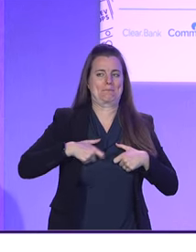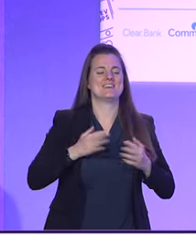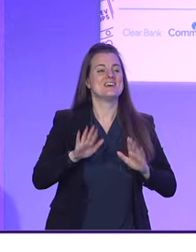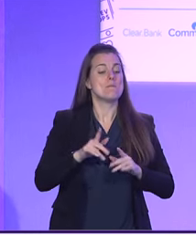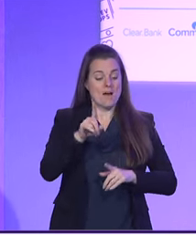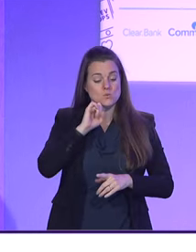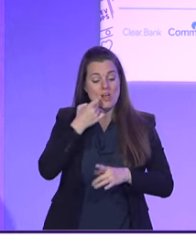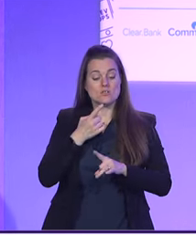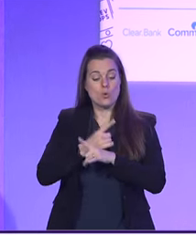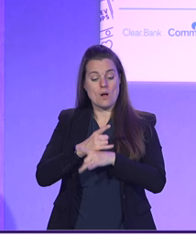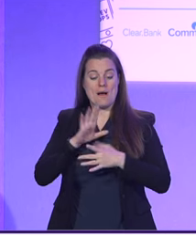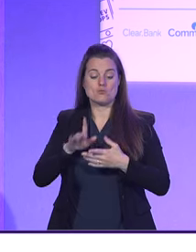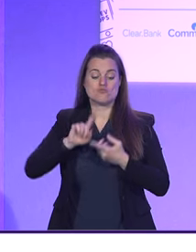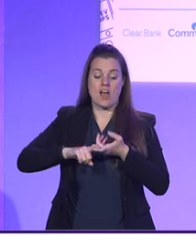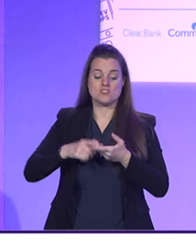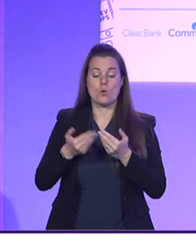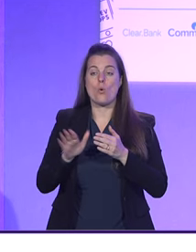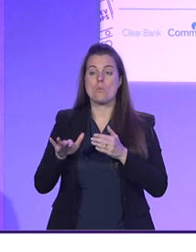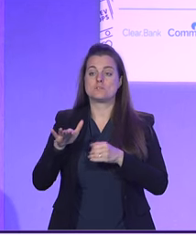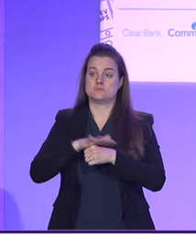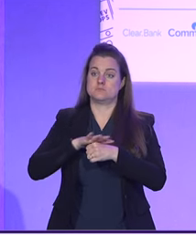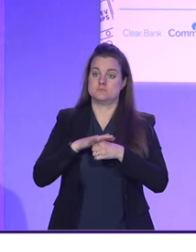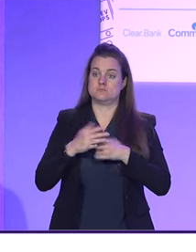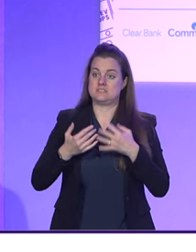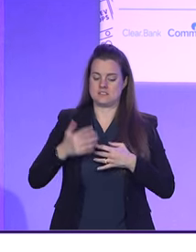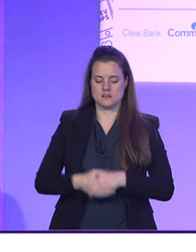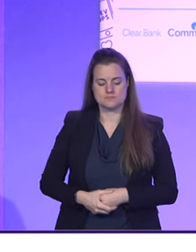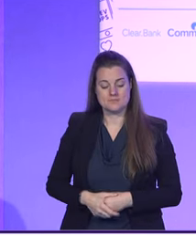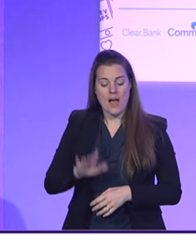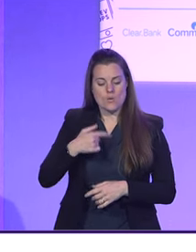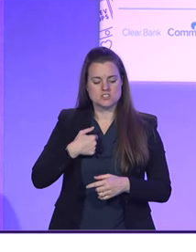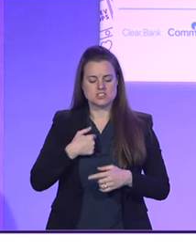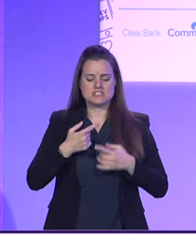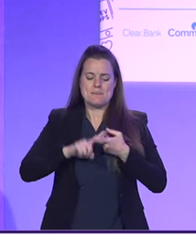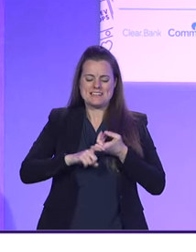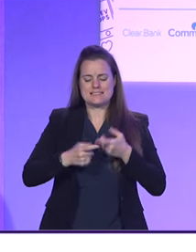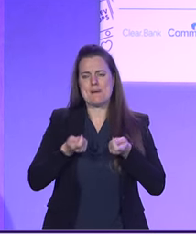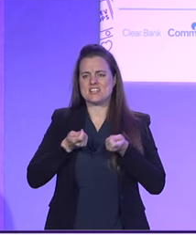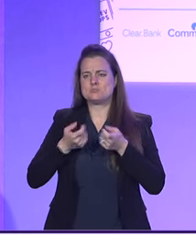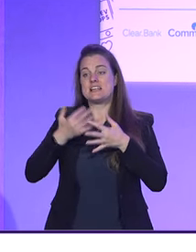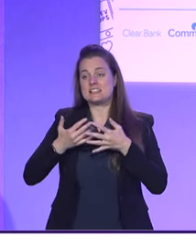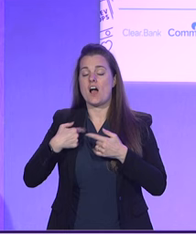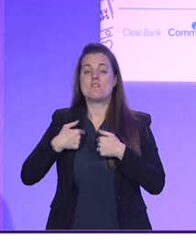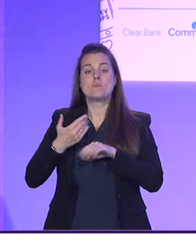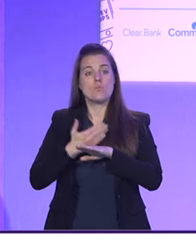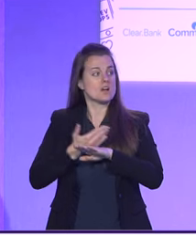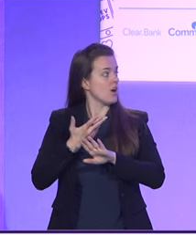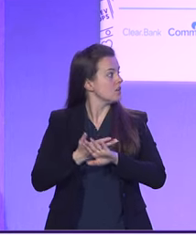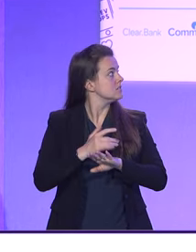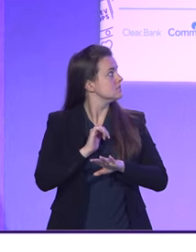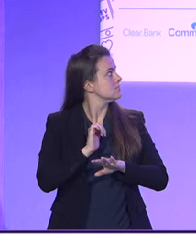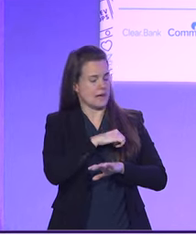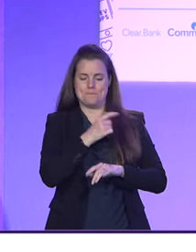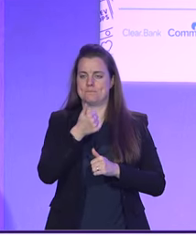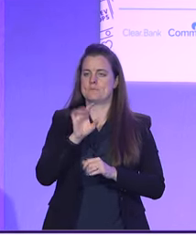management data. So this is something that I've been working on for, well, most of this year. Yeah, cool. So